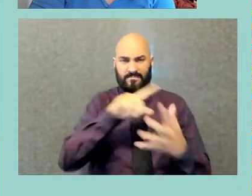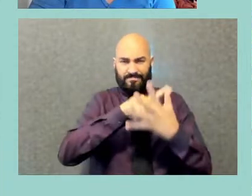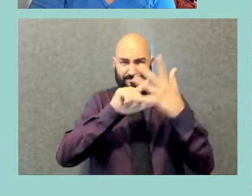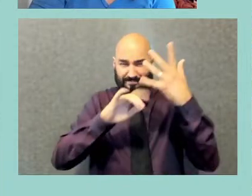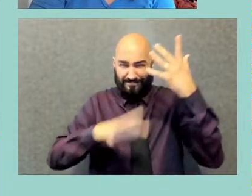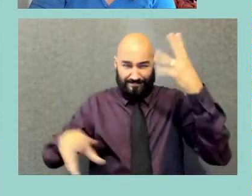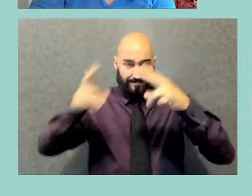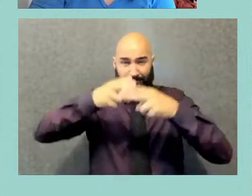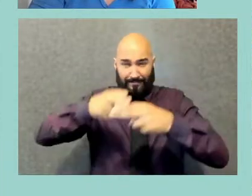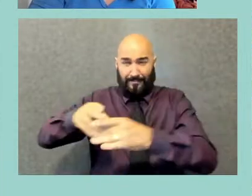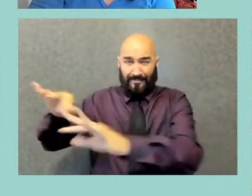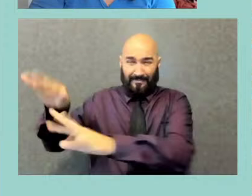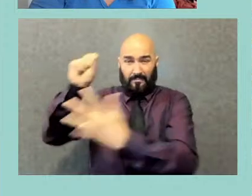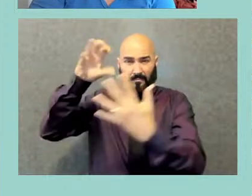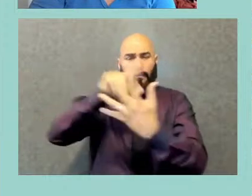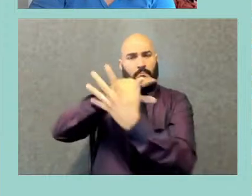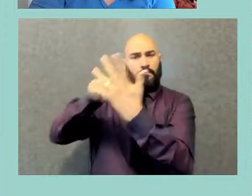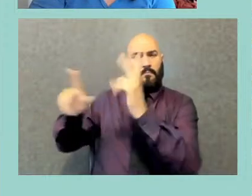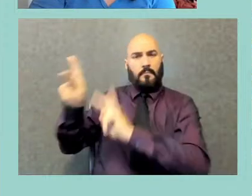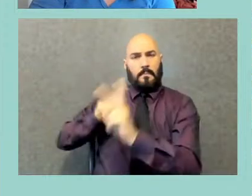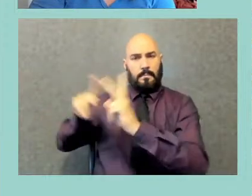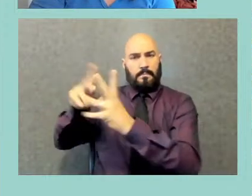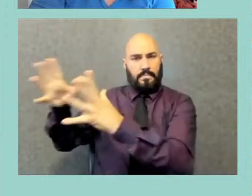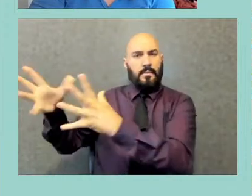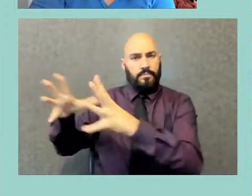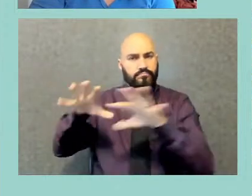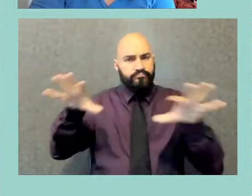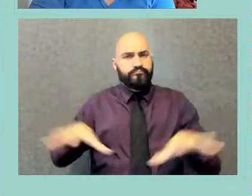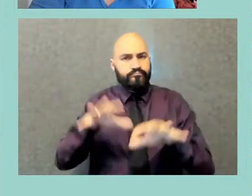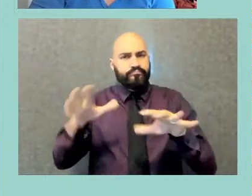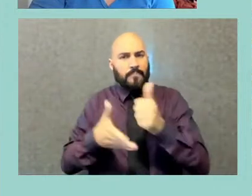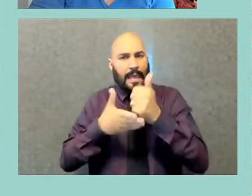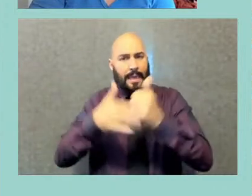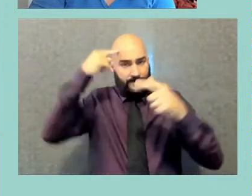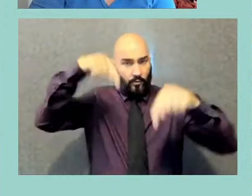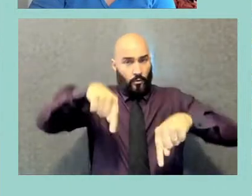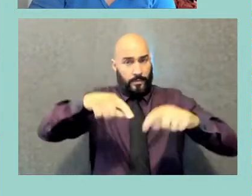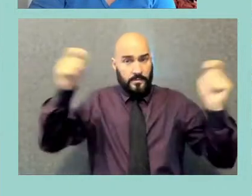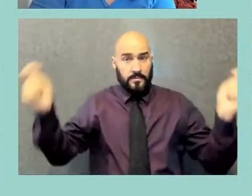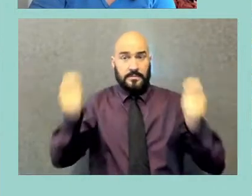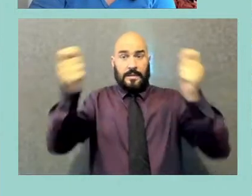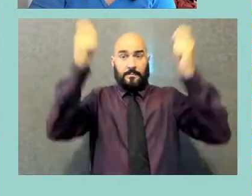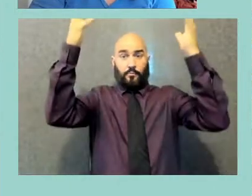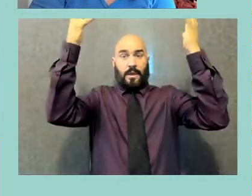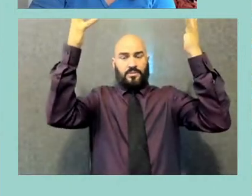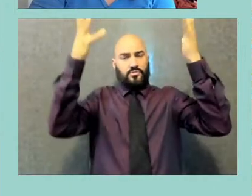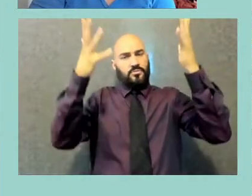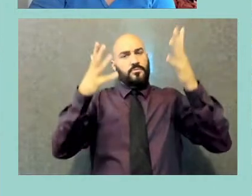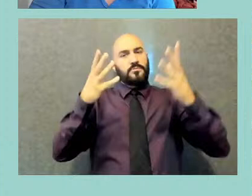have helped bring so much joy to this celebration. Thank you for